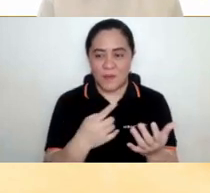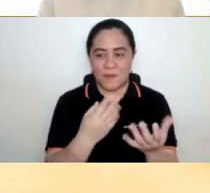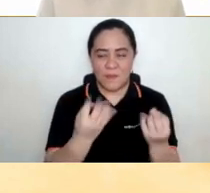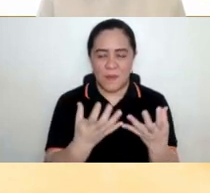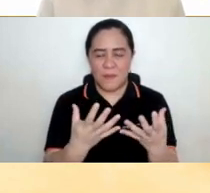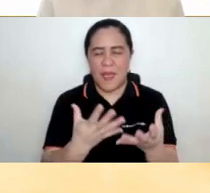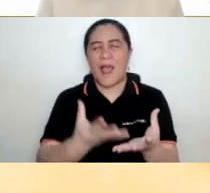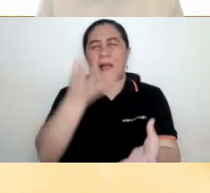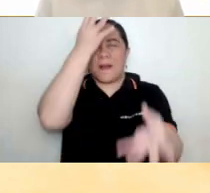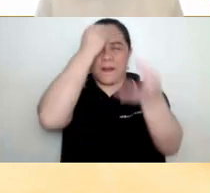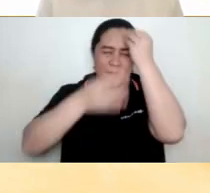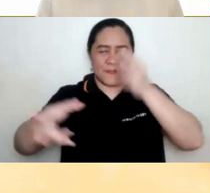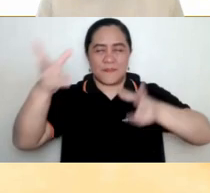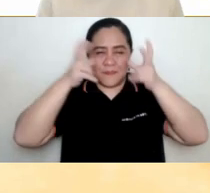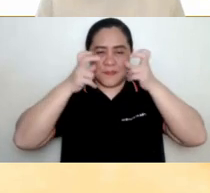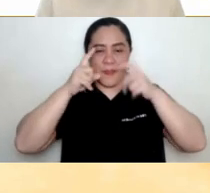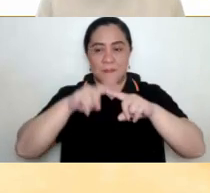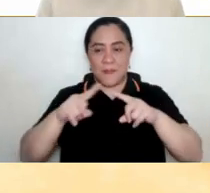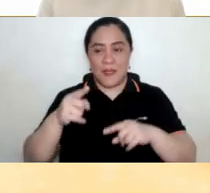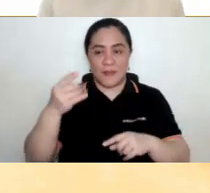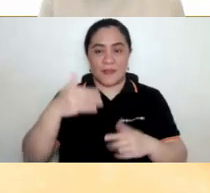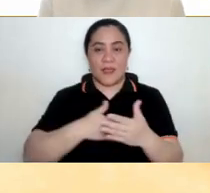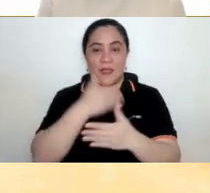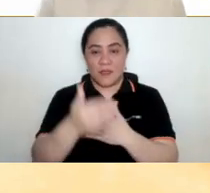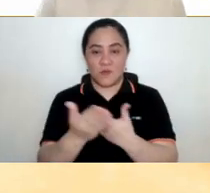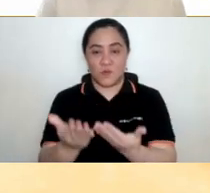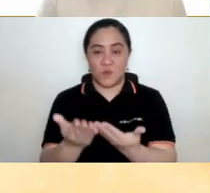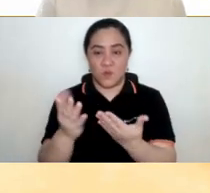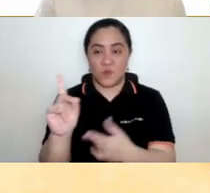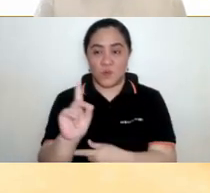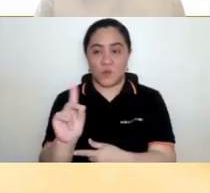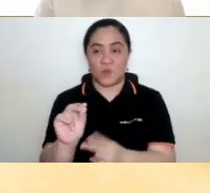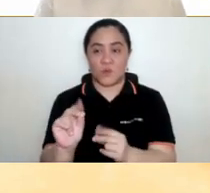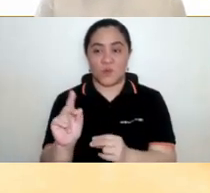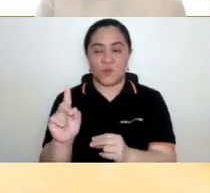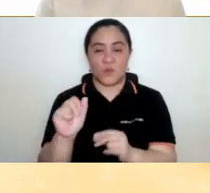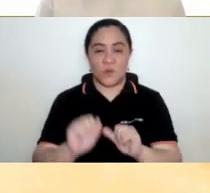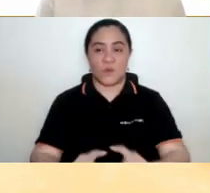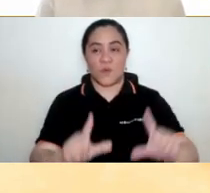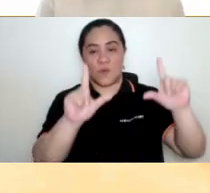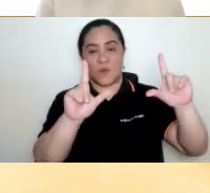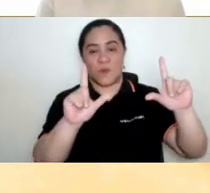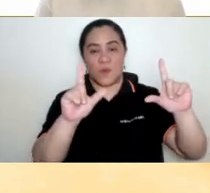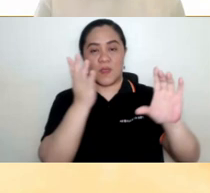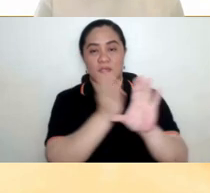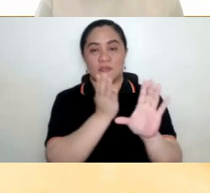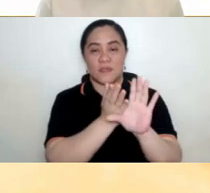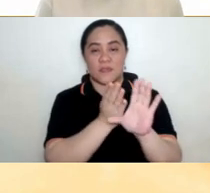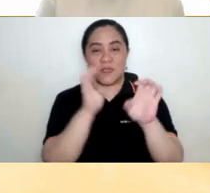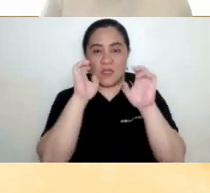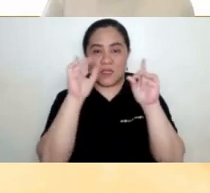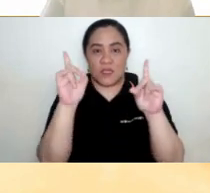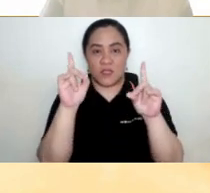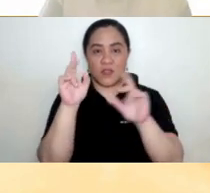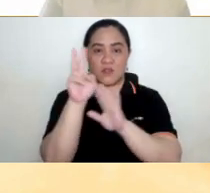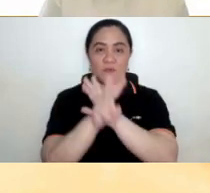informative, but we still have another offering for you. We are actually launching a psychoeducational video